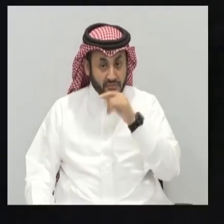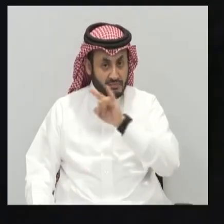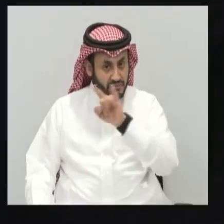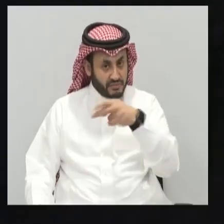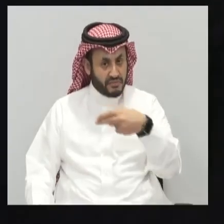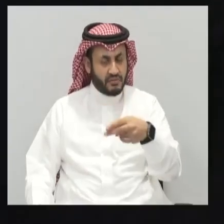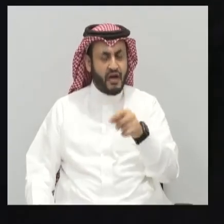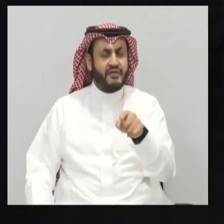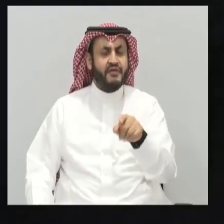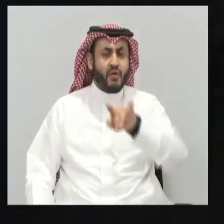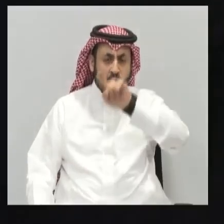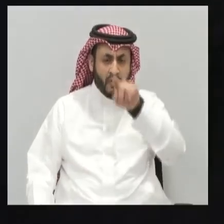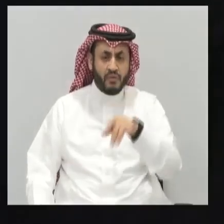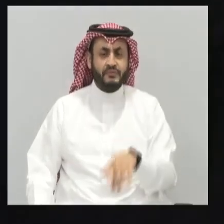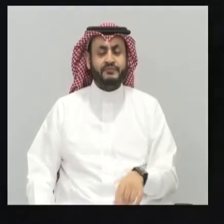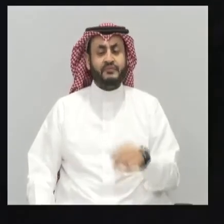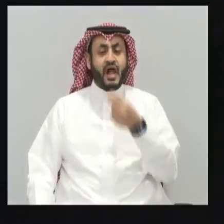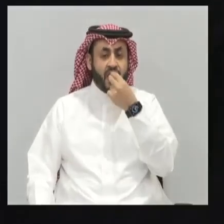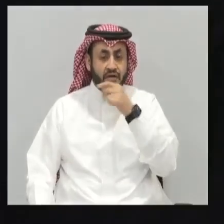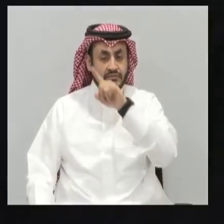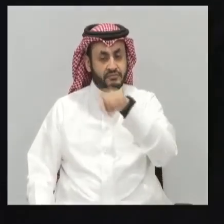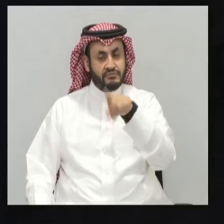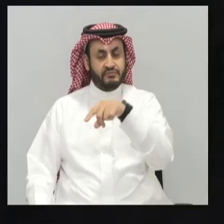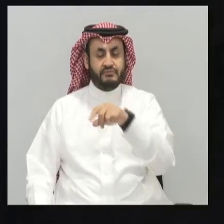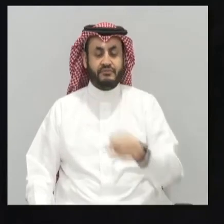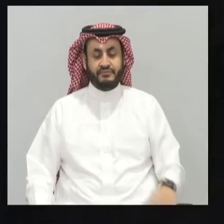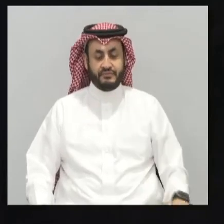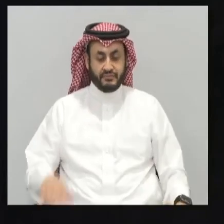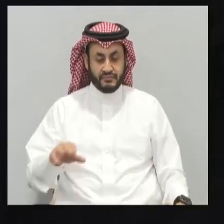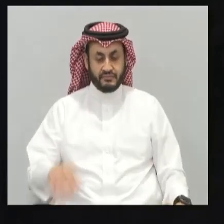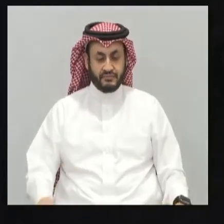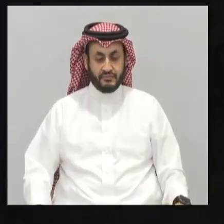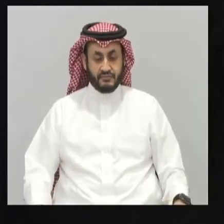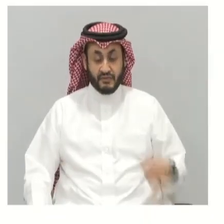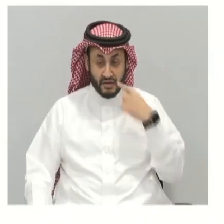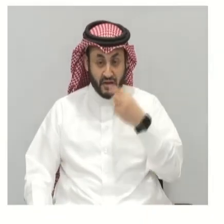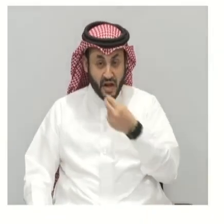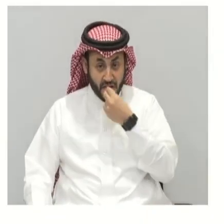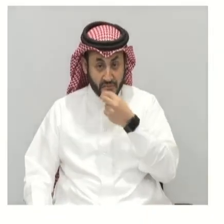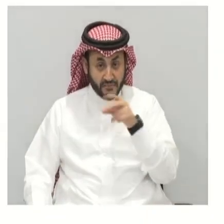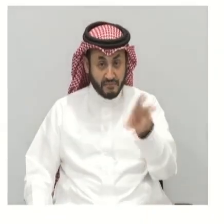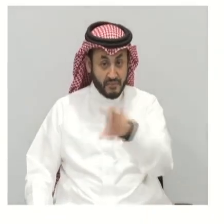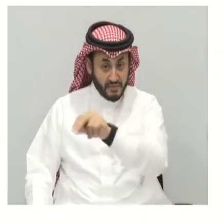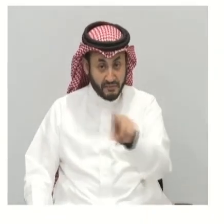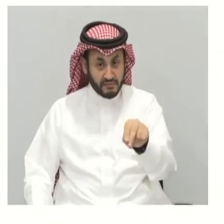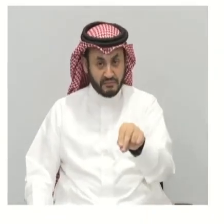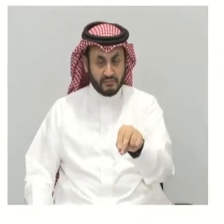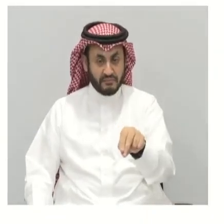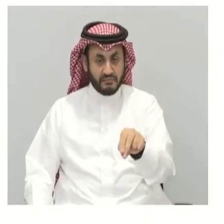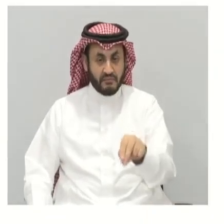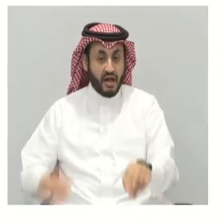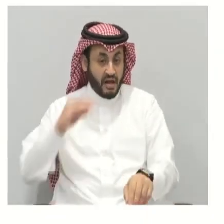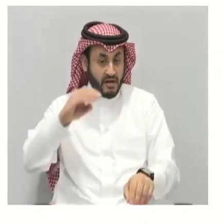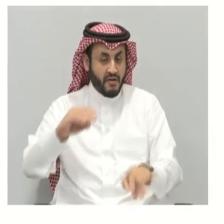question. You're going to use the word eat. So you go, look at the picture. Is it related to the word eat? Is the word